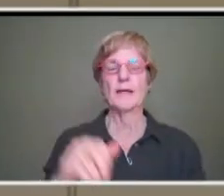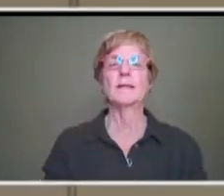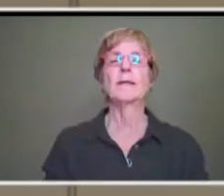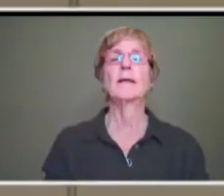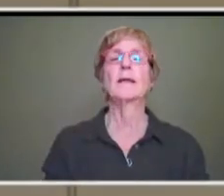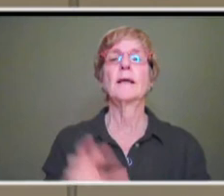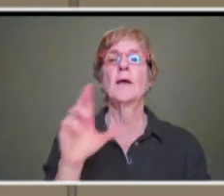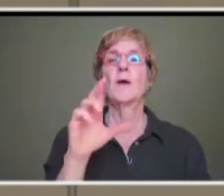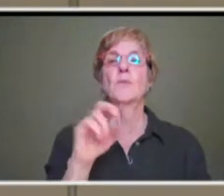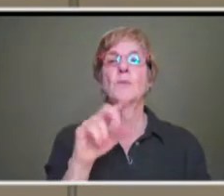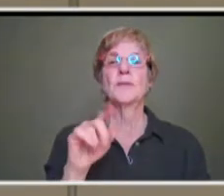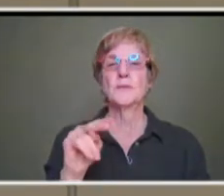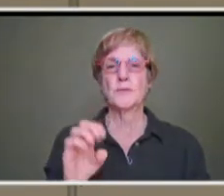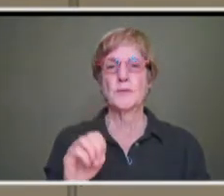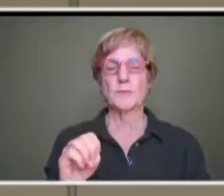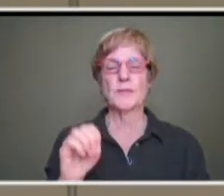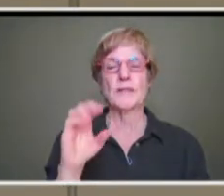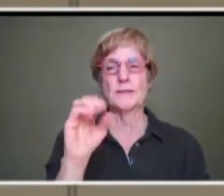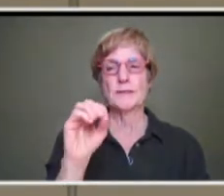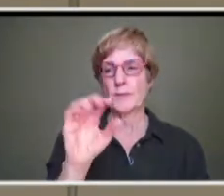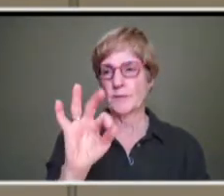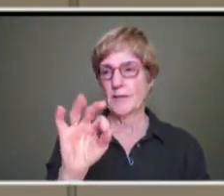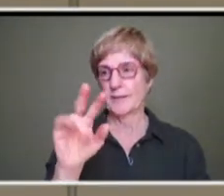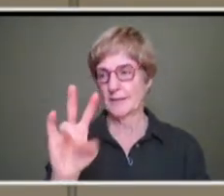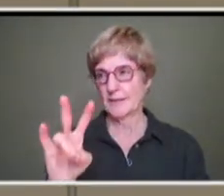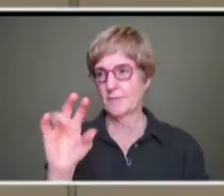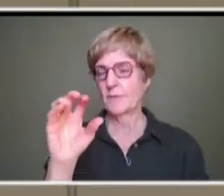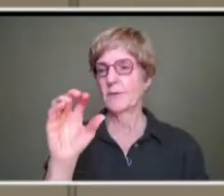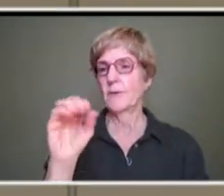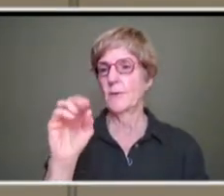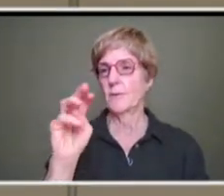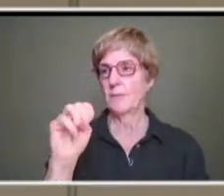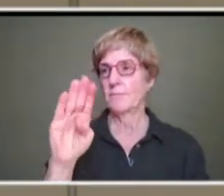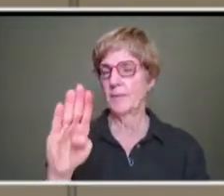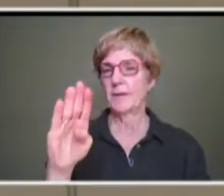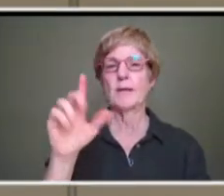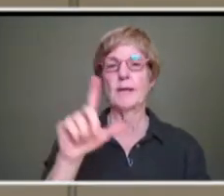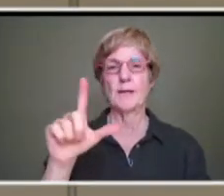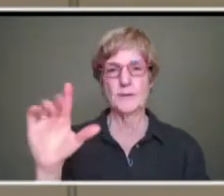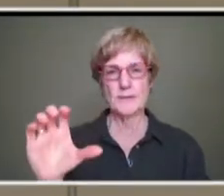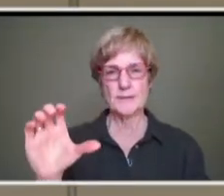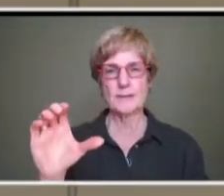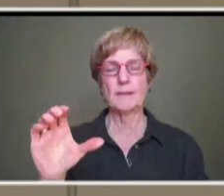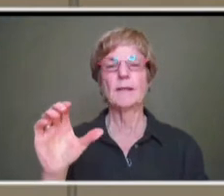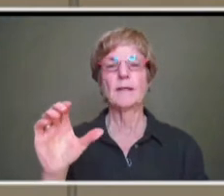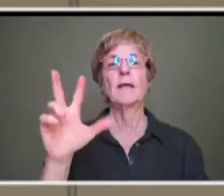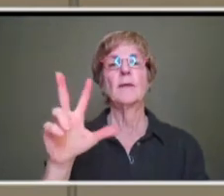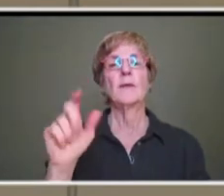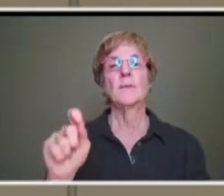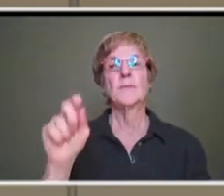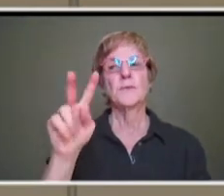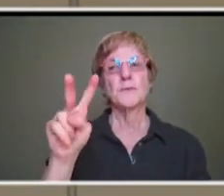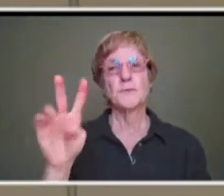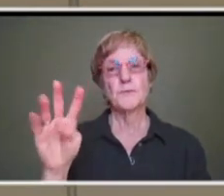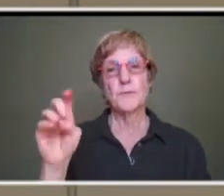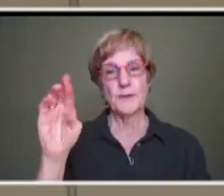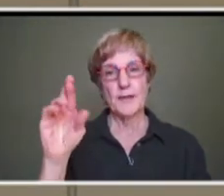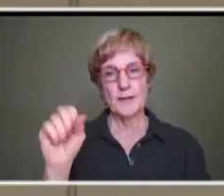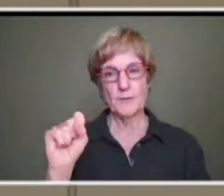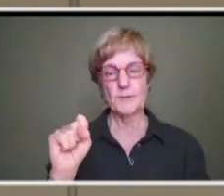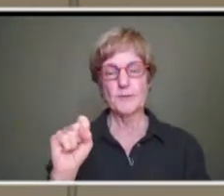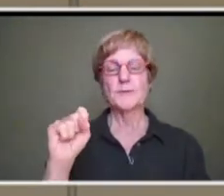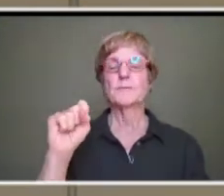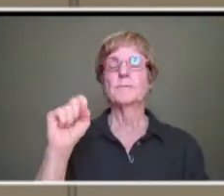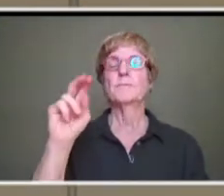petition 2022-097 by OMB Property Holdings LLC located on approximately 3.24 Acres located on the northwest